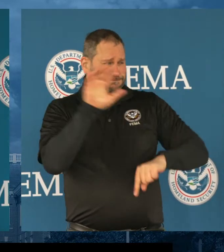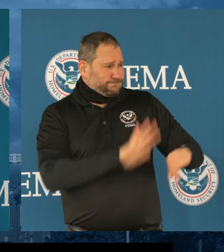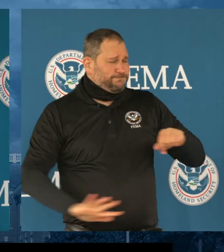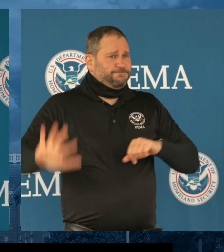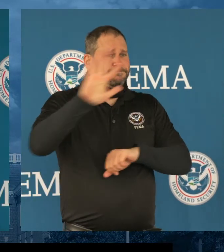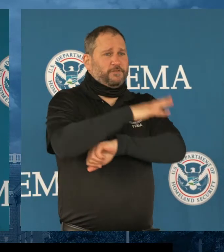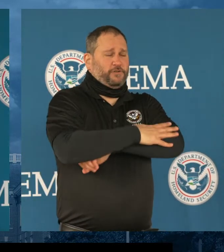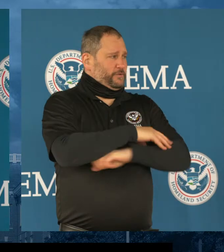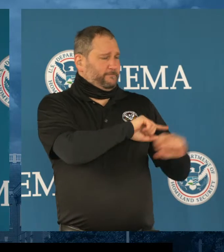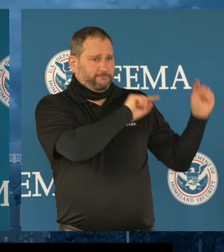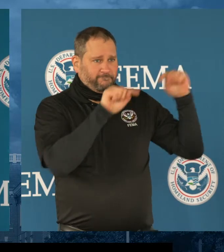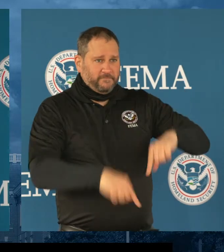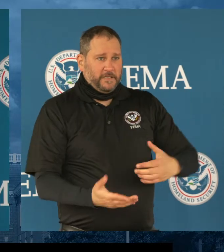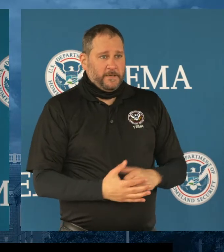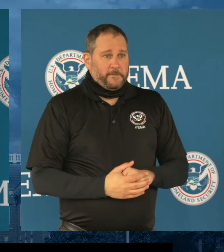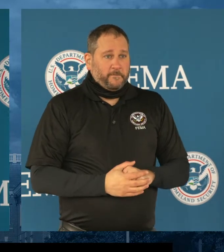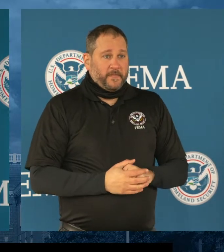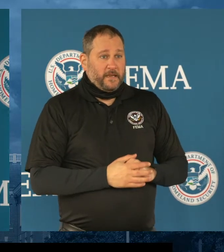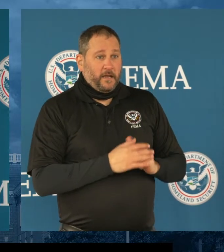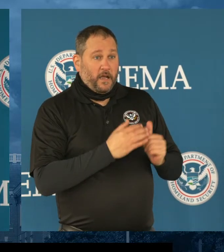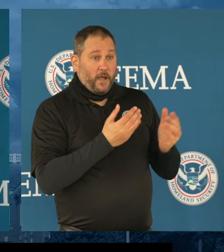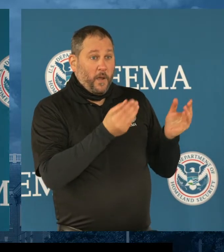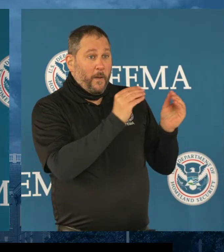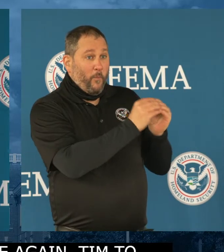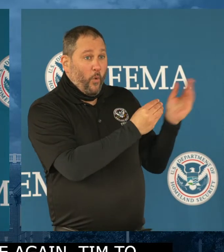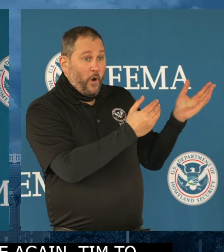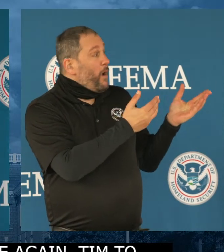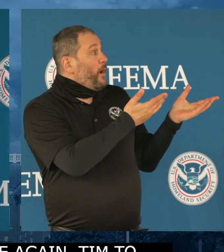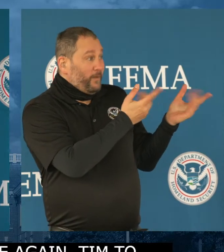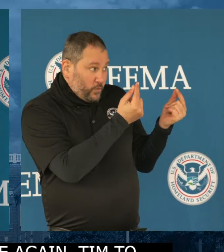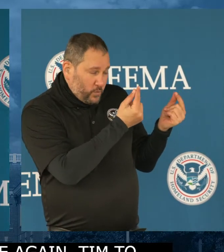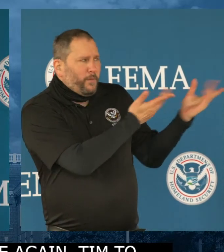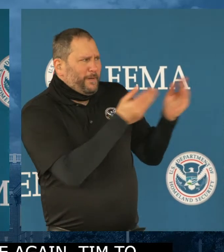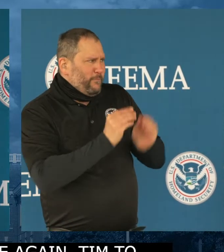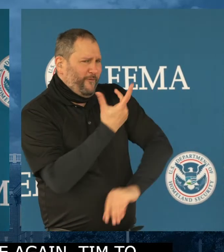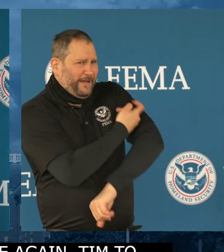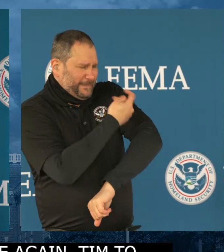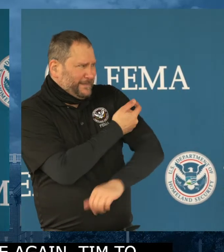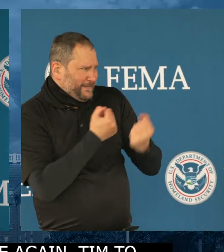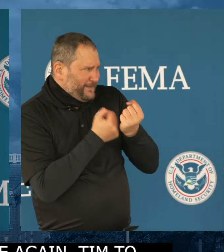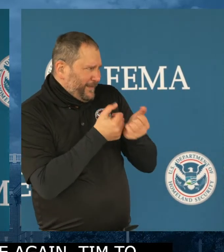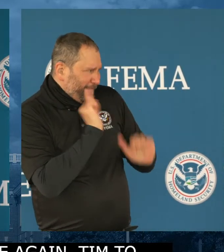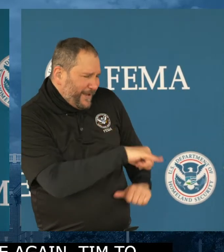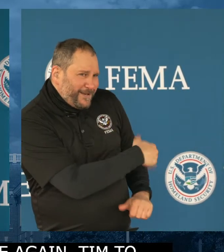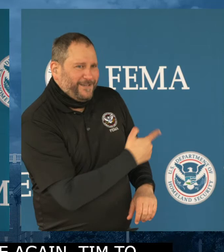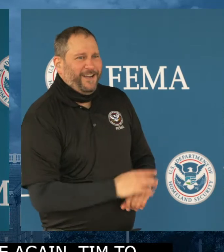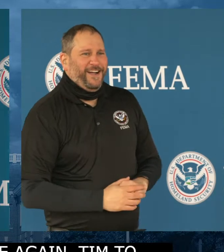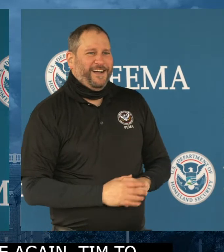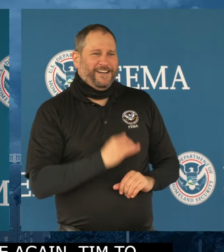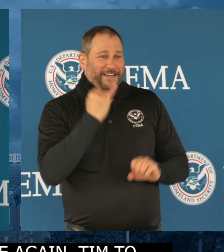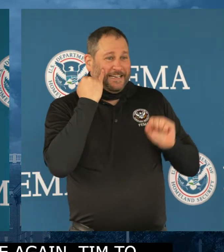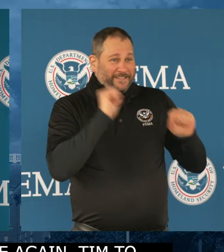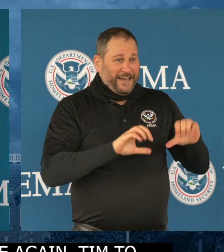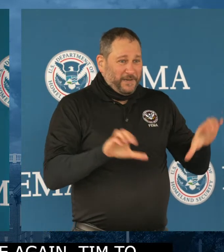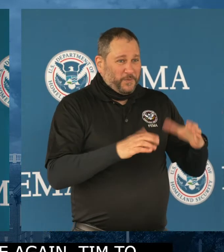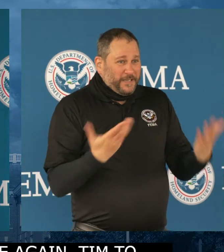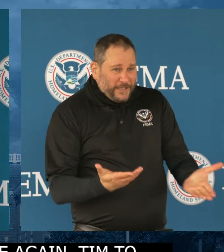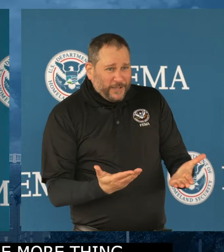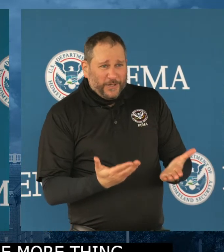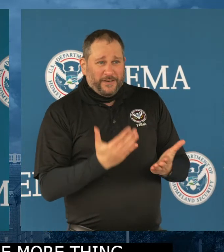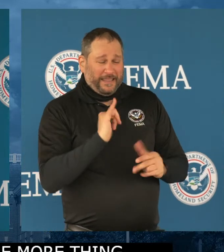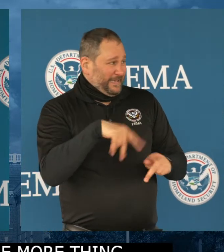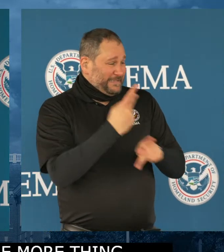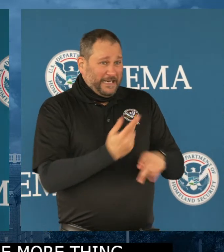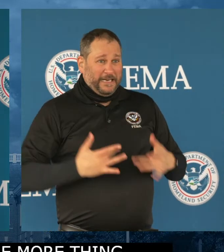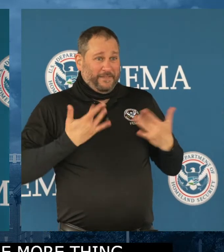do, bring more vaccines back the next time you come, because I'm sure, particularly if we could do something like this again, that